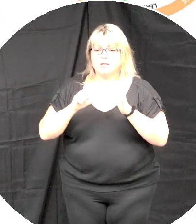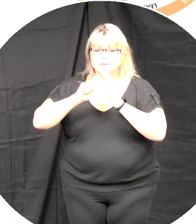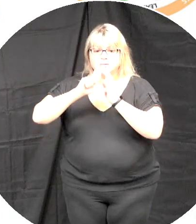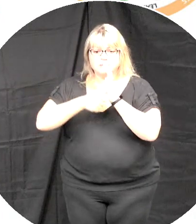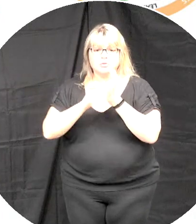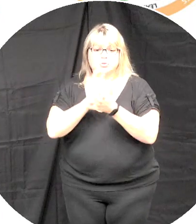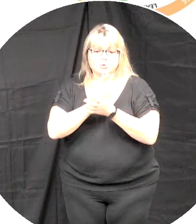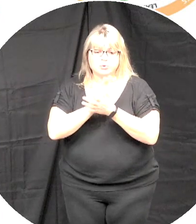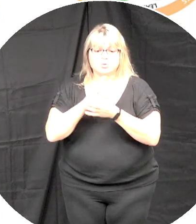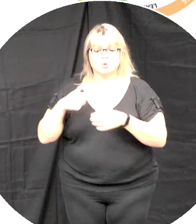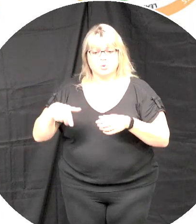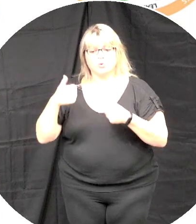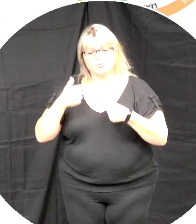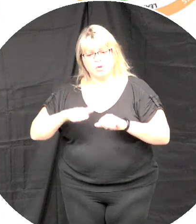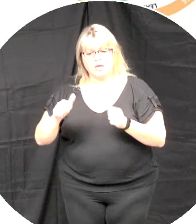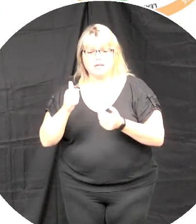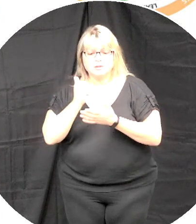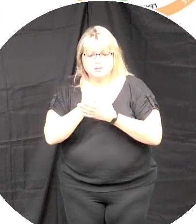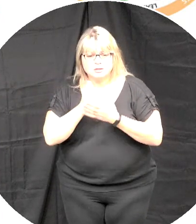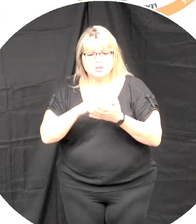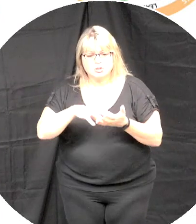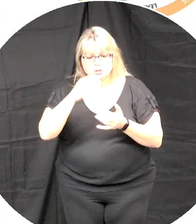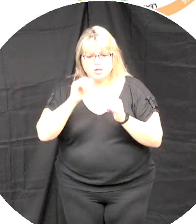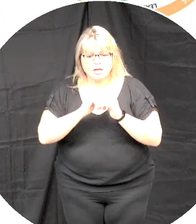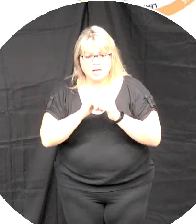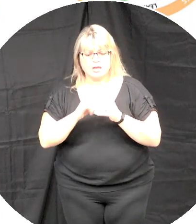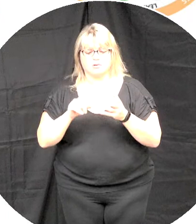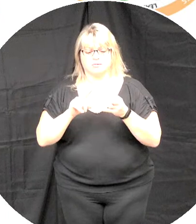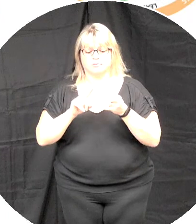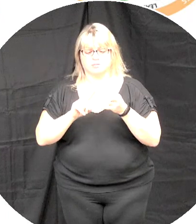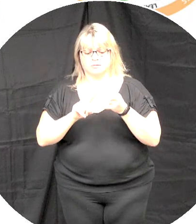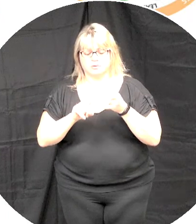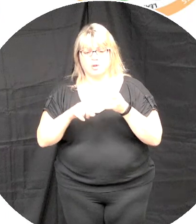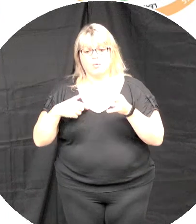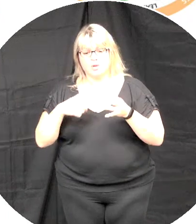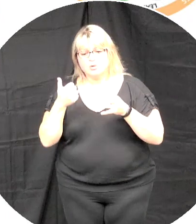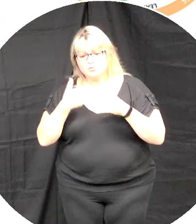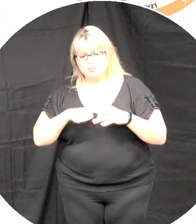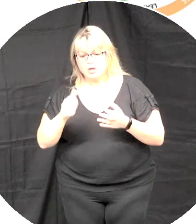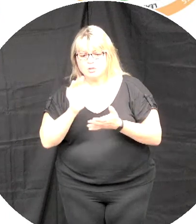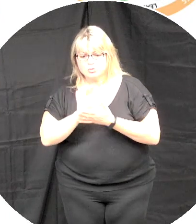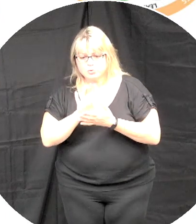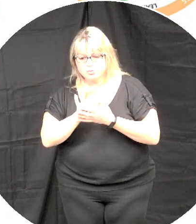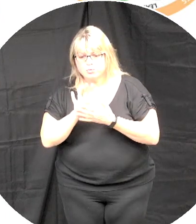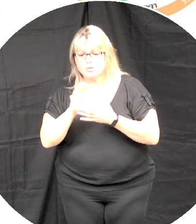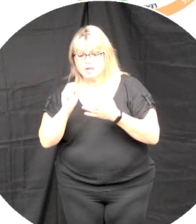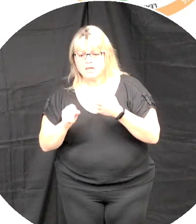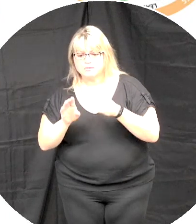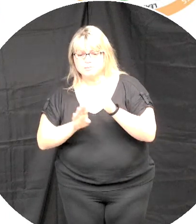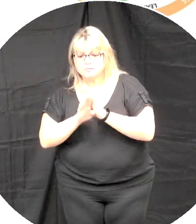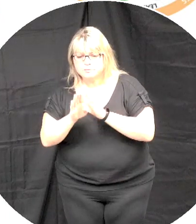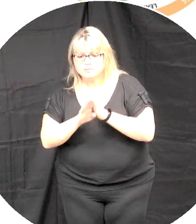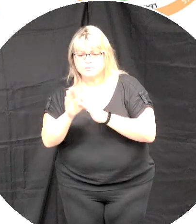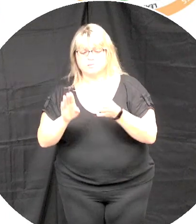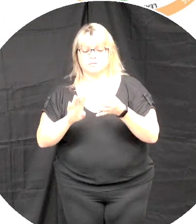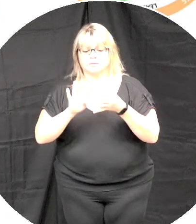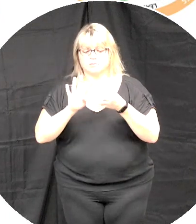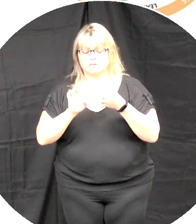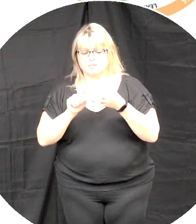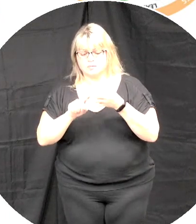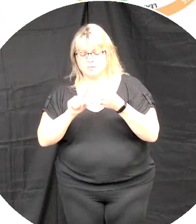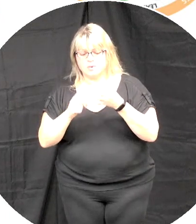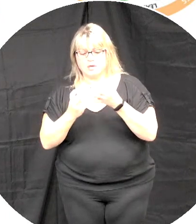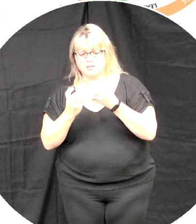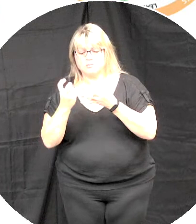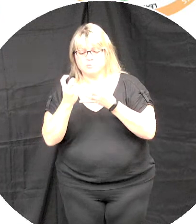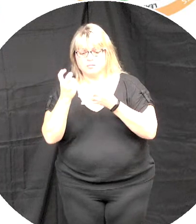to assist with learning. Tier 2, direct assistance to schools in the development of their school development plan. And Tier 3,